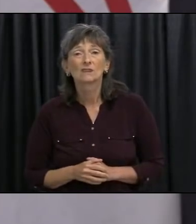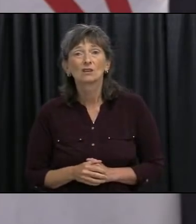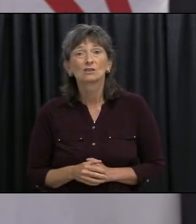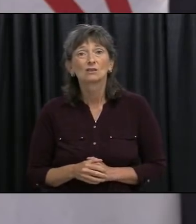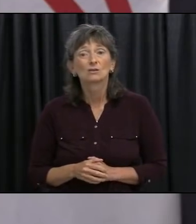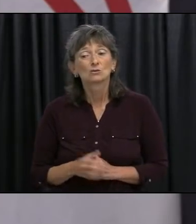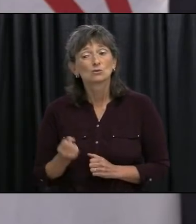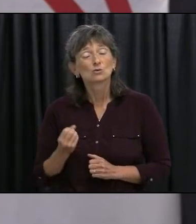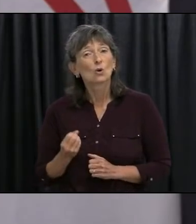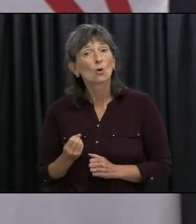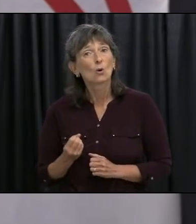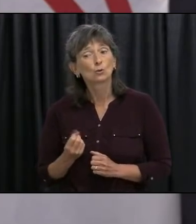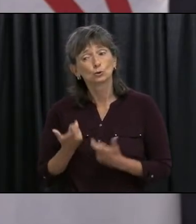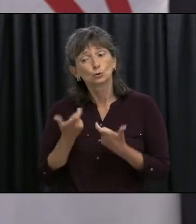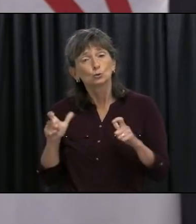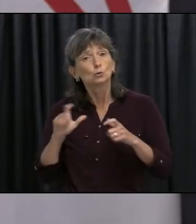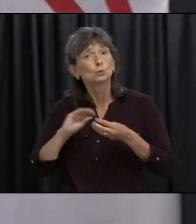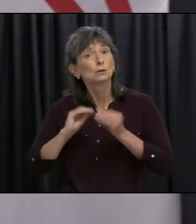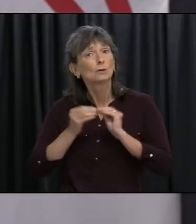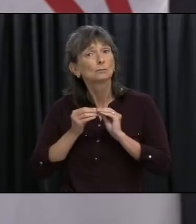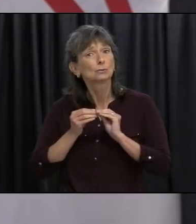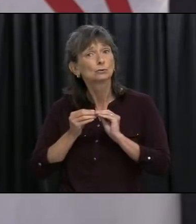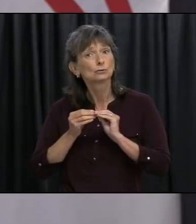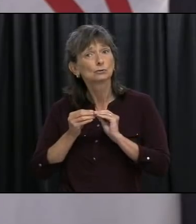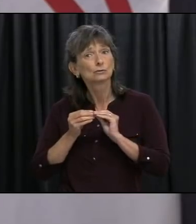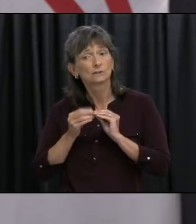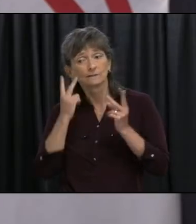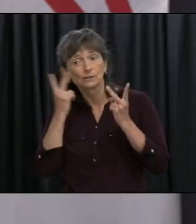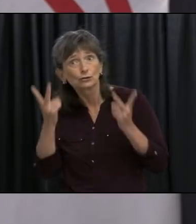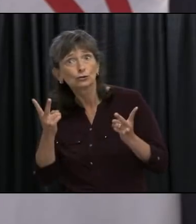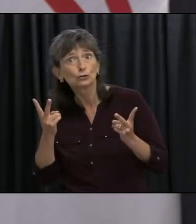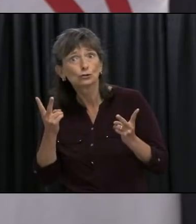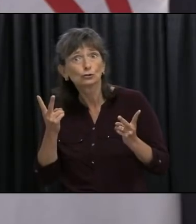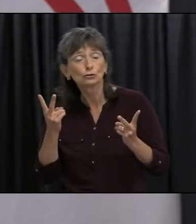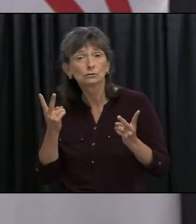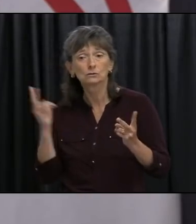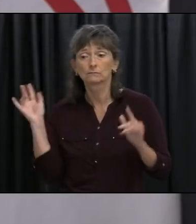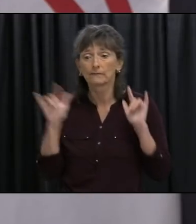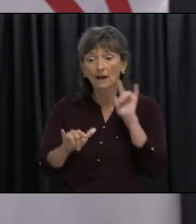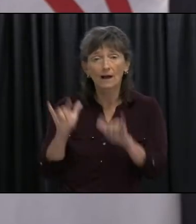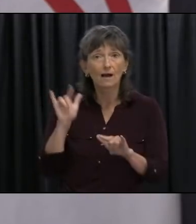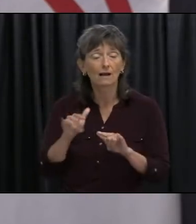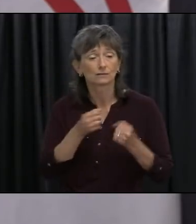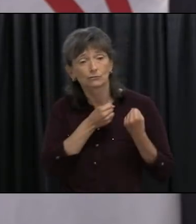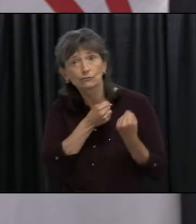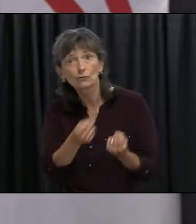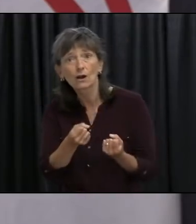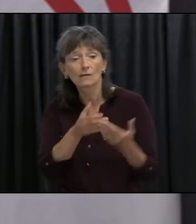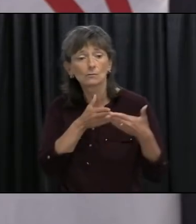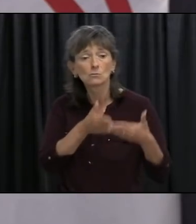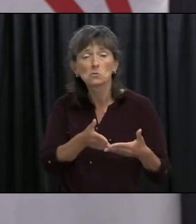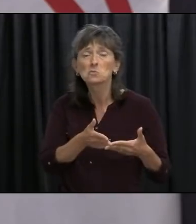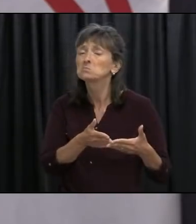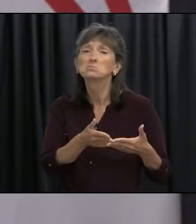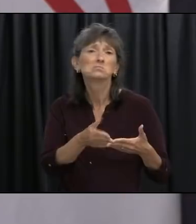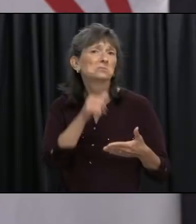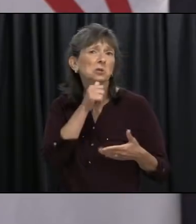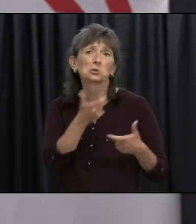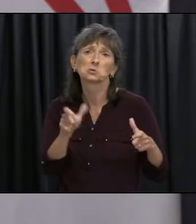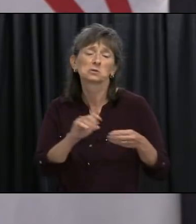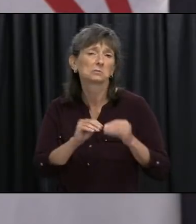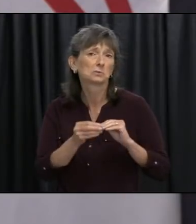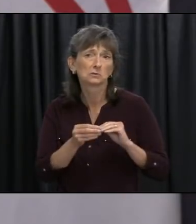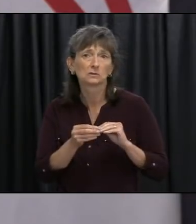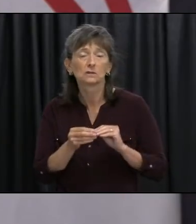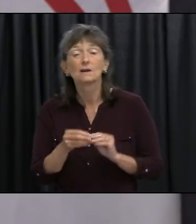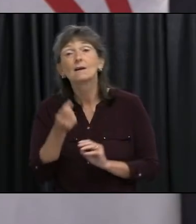people coming into our province from the other provinces within Canada. Now, not only is Dr. Fitzgerald and our team monitoring